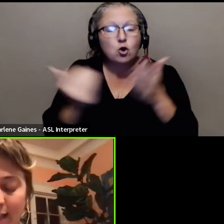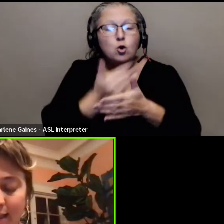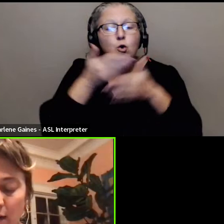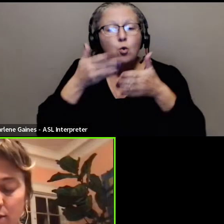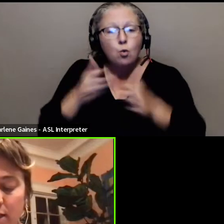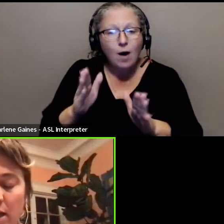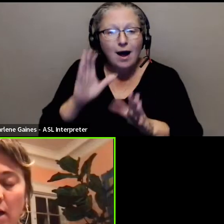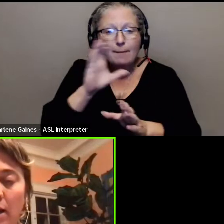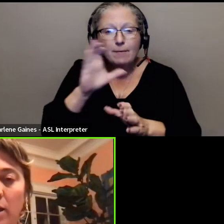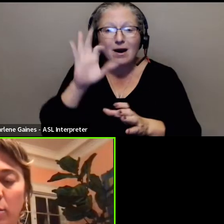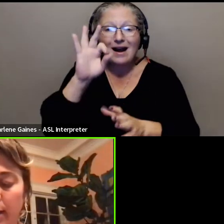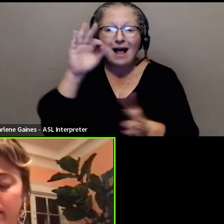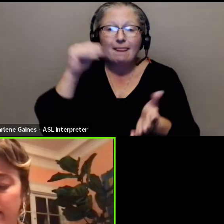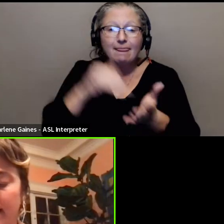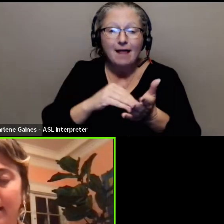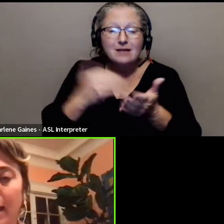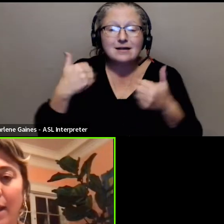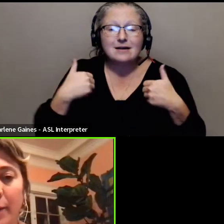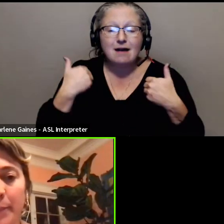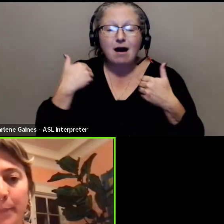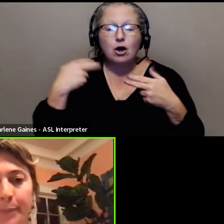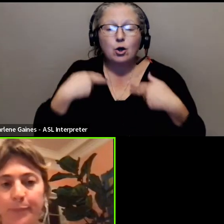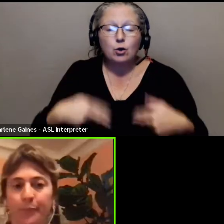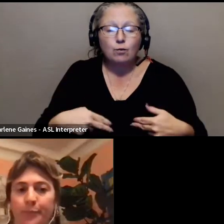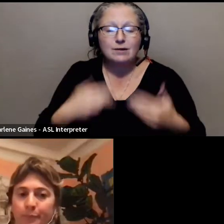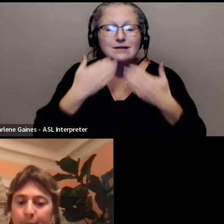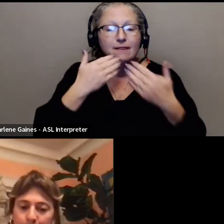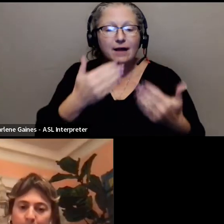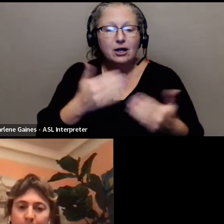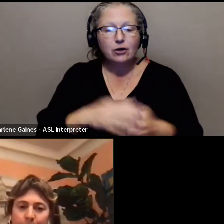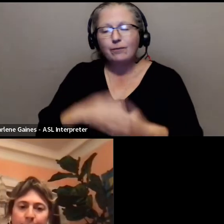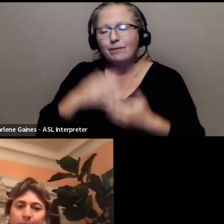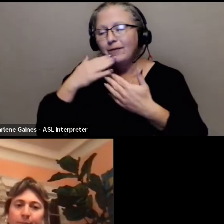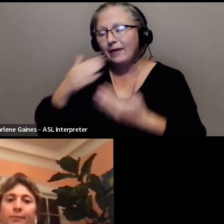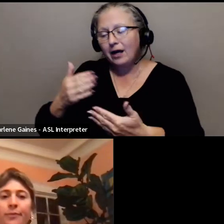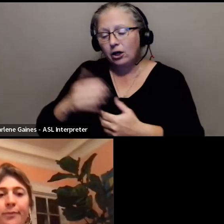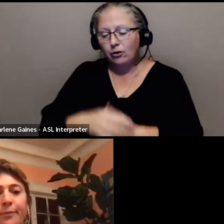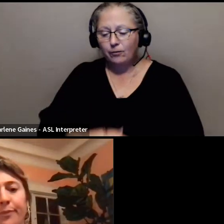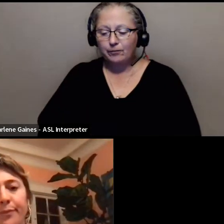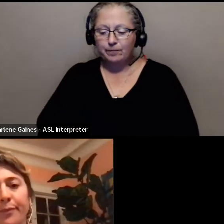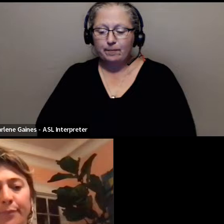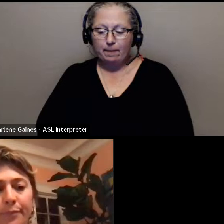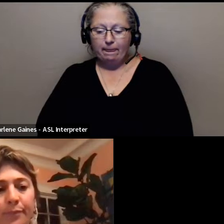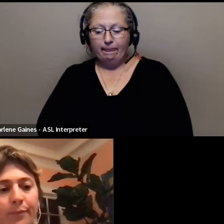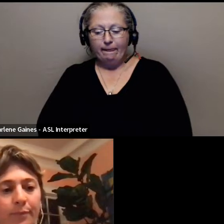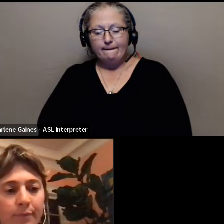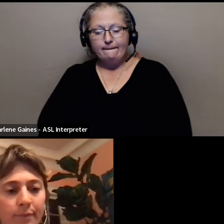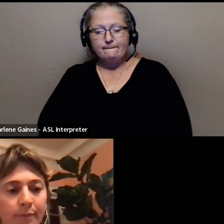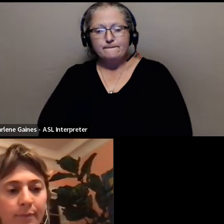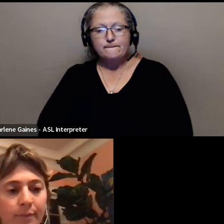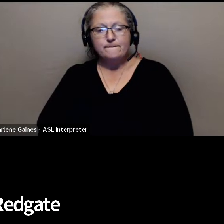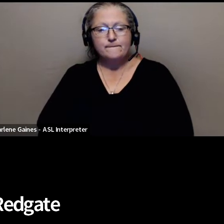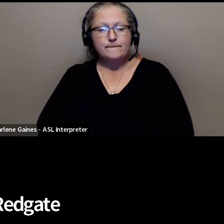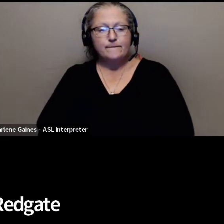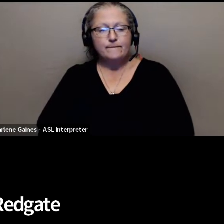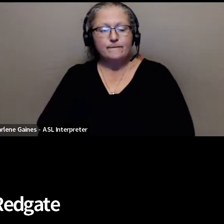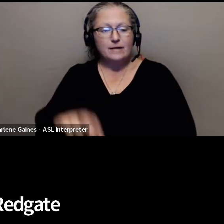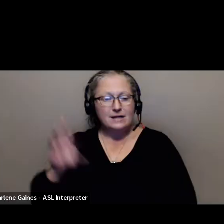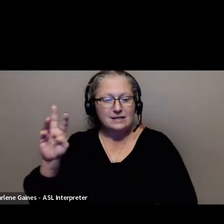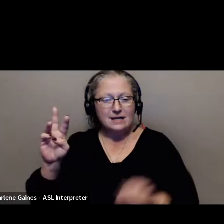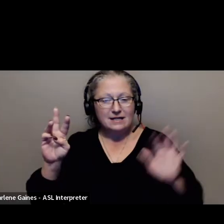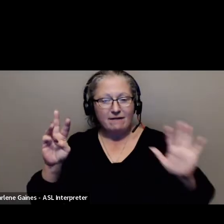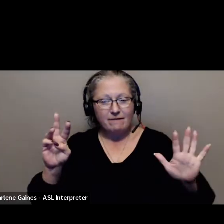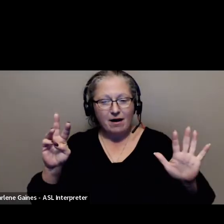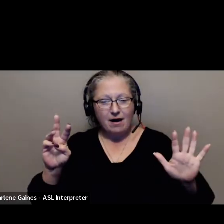with 9,000 young humans. Thank you. Thank you. We've had 5 so far. Can we